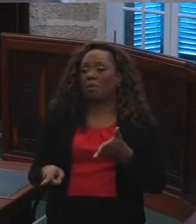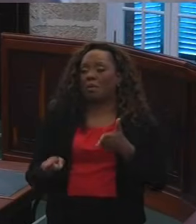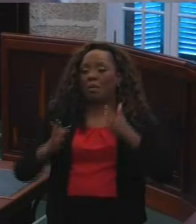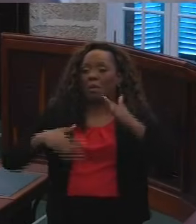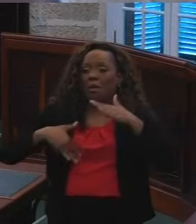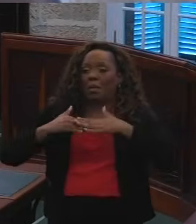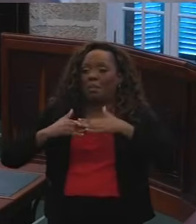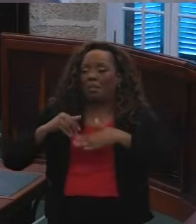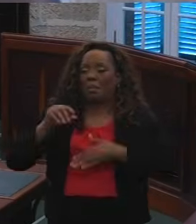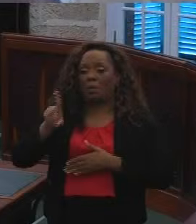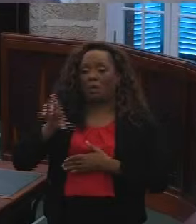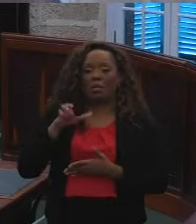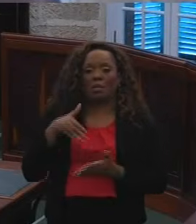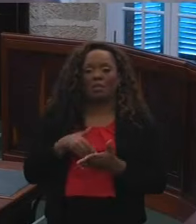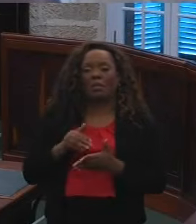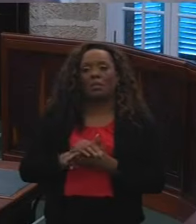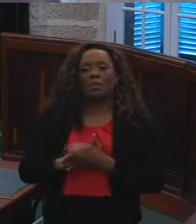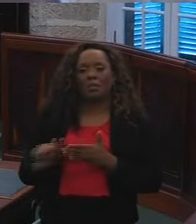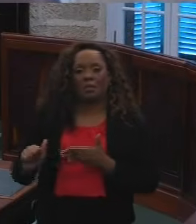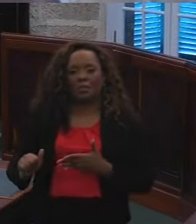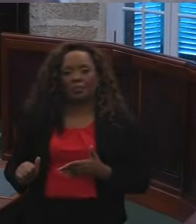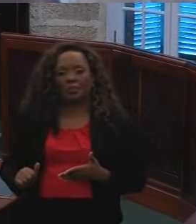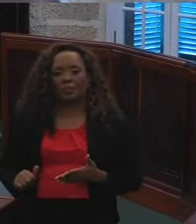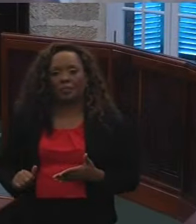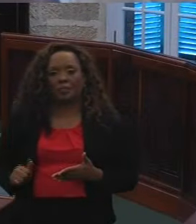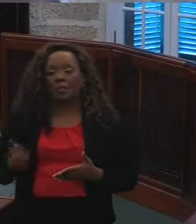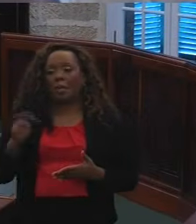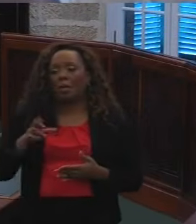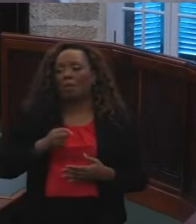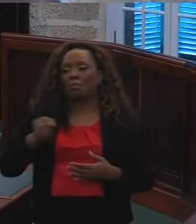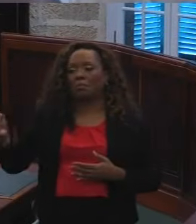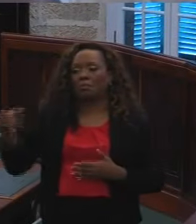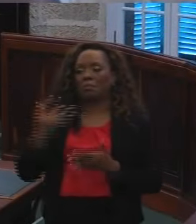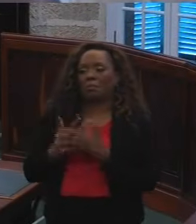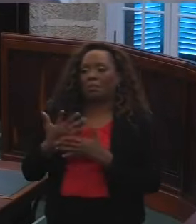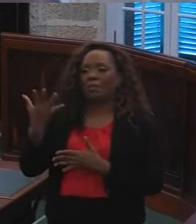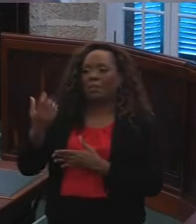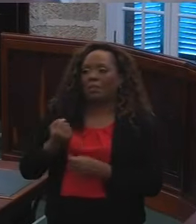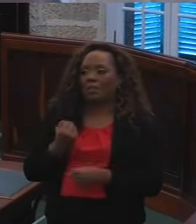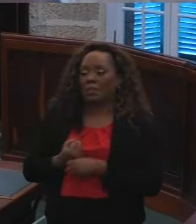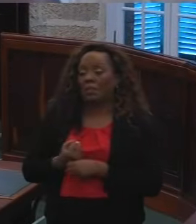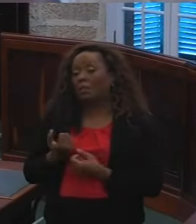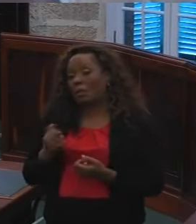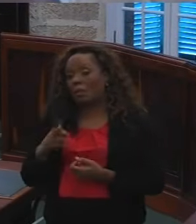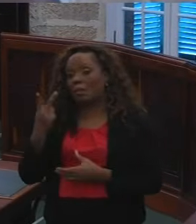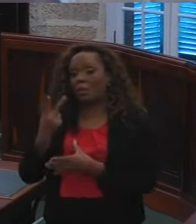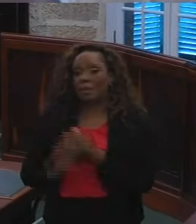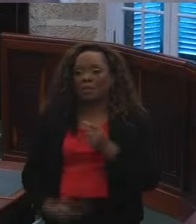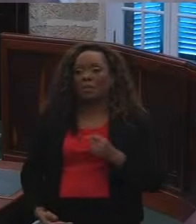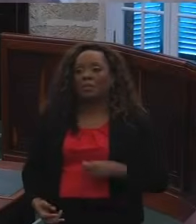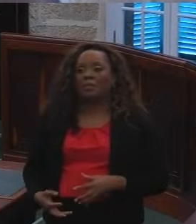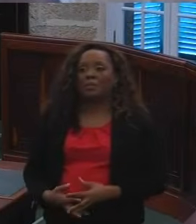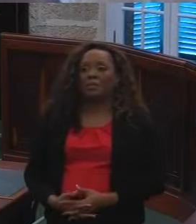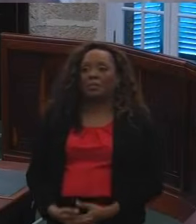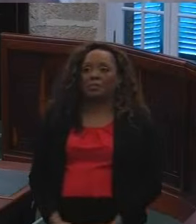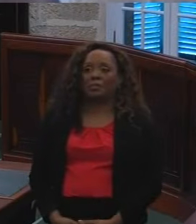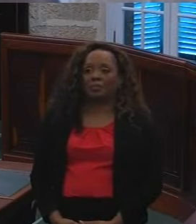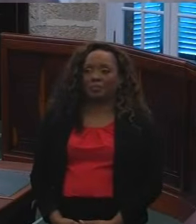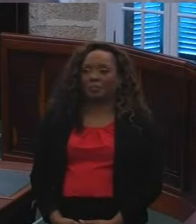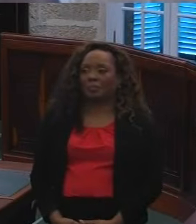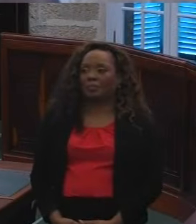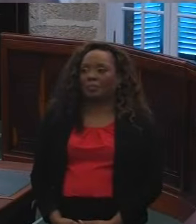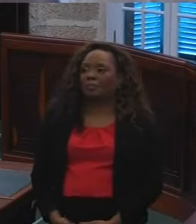up to $100,000 or 5 years imprisonment, or both. You will take your